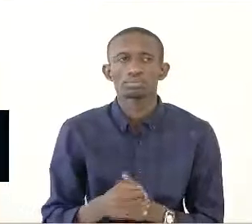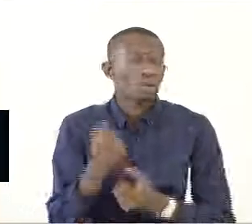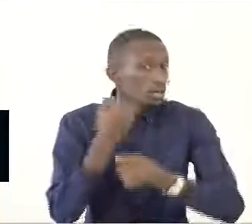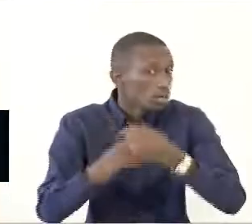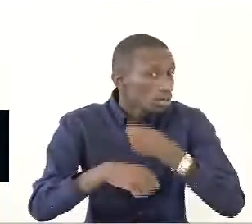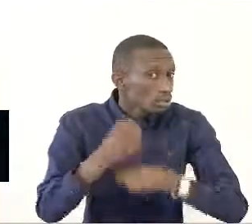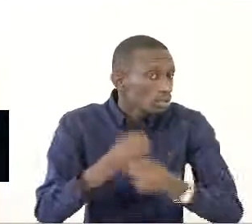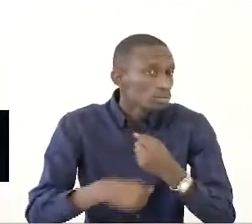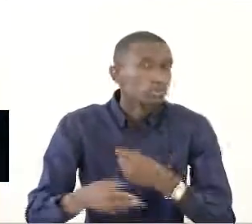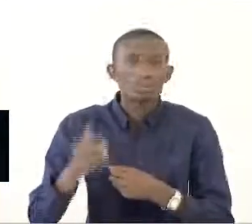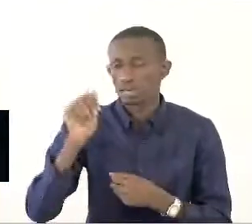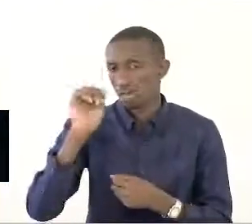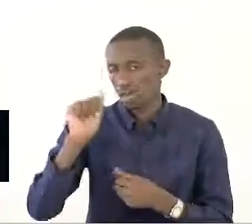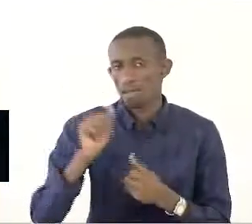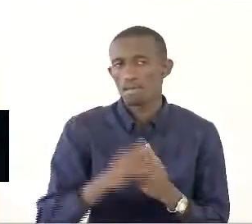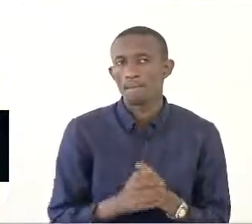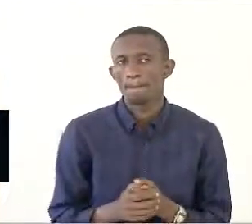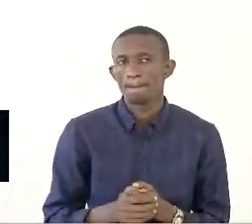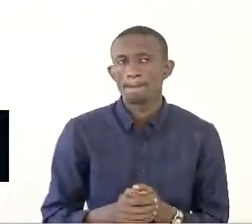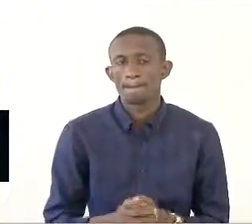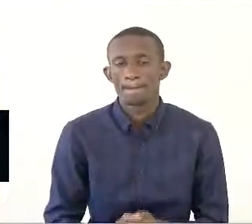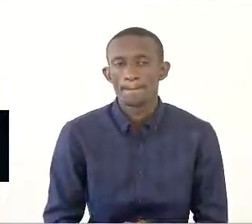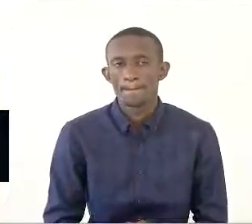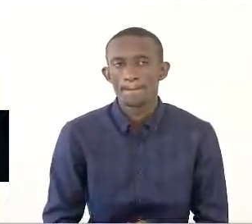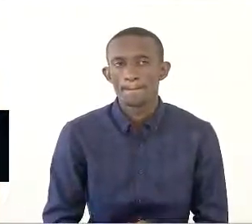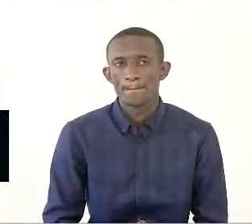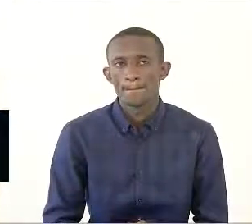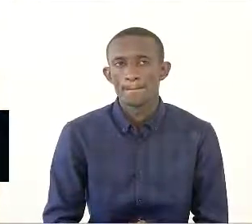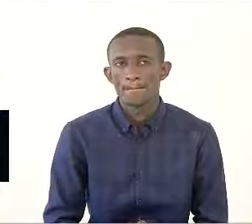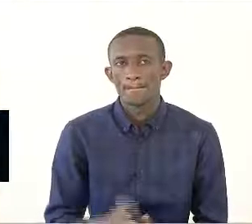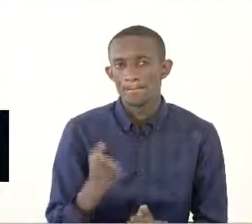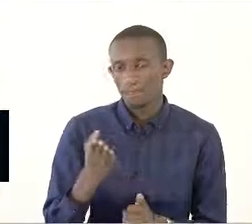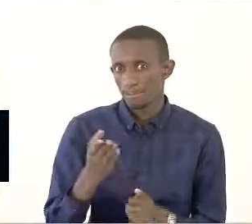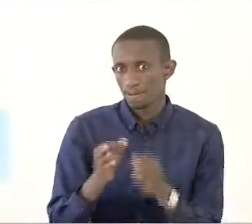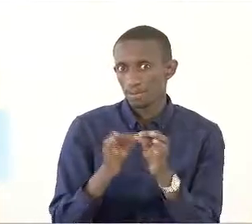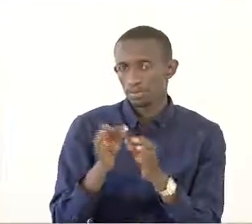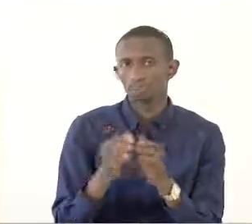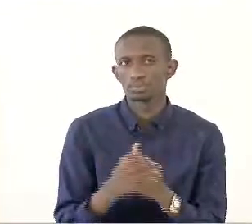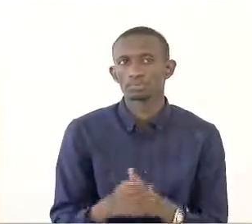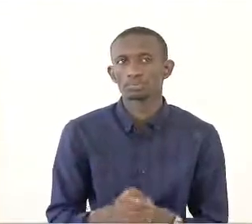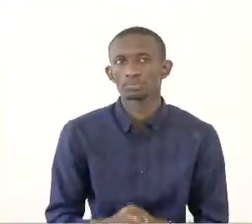that is A, is expressed